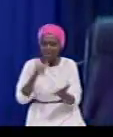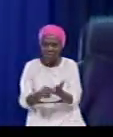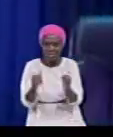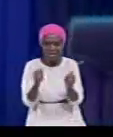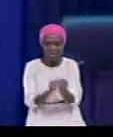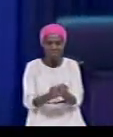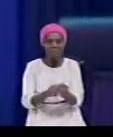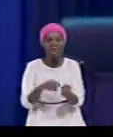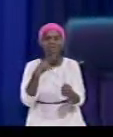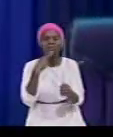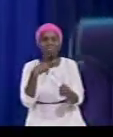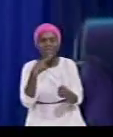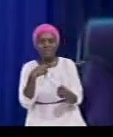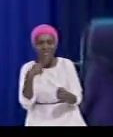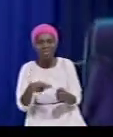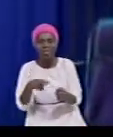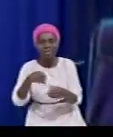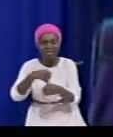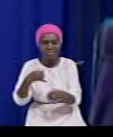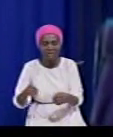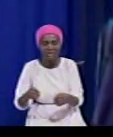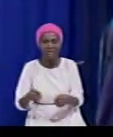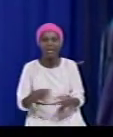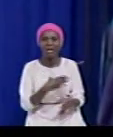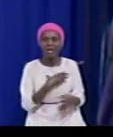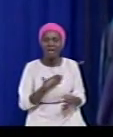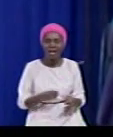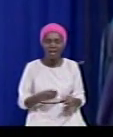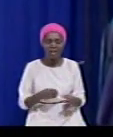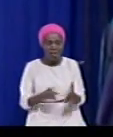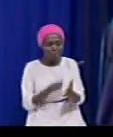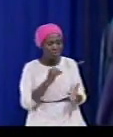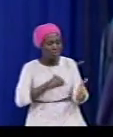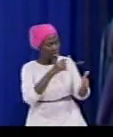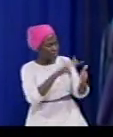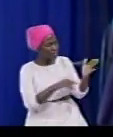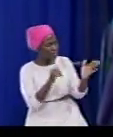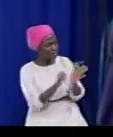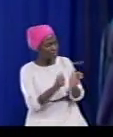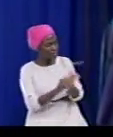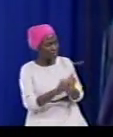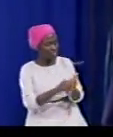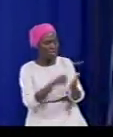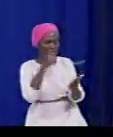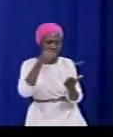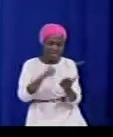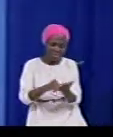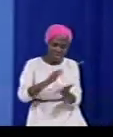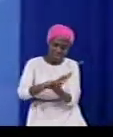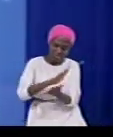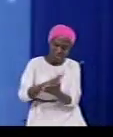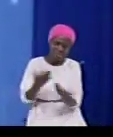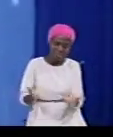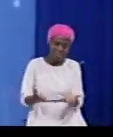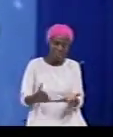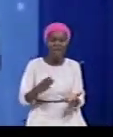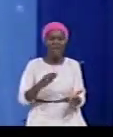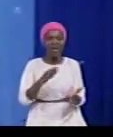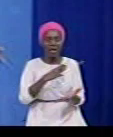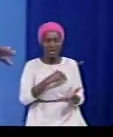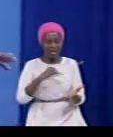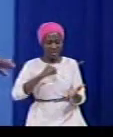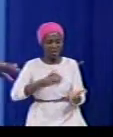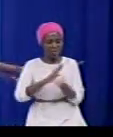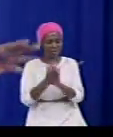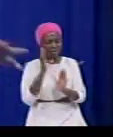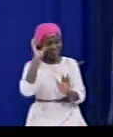ink. And once I got that letter and I read it through, he became mental. And then those people that wrote the letter